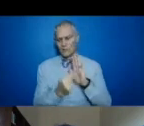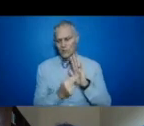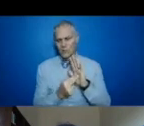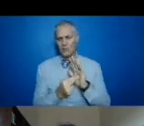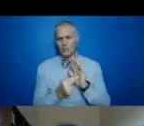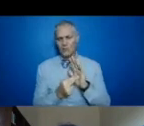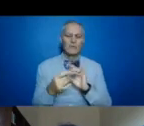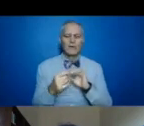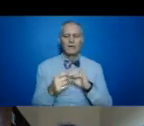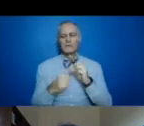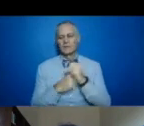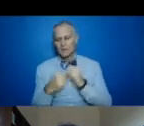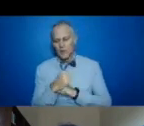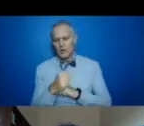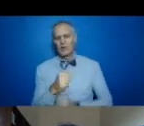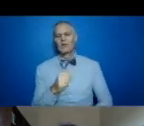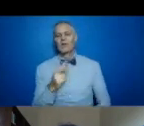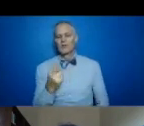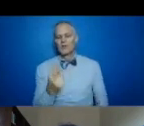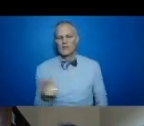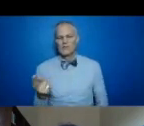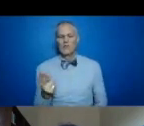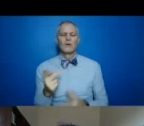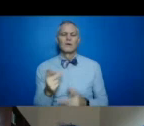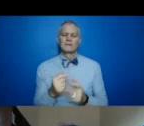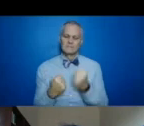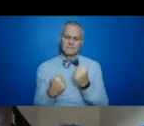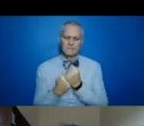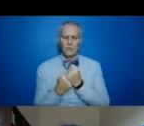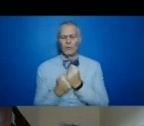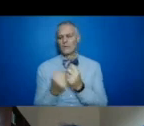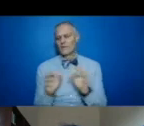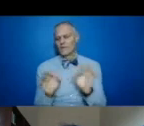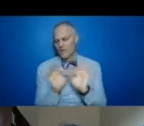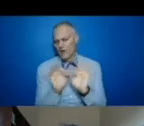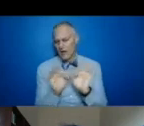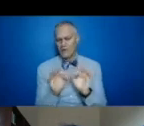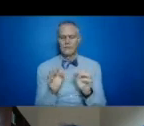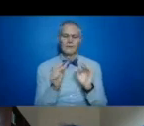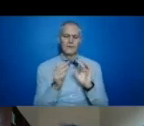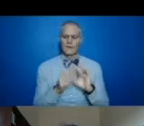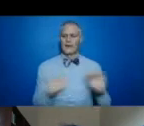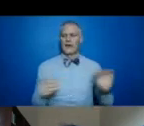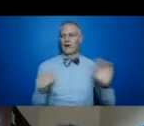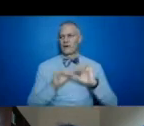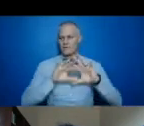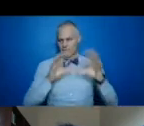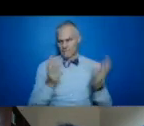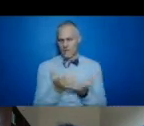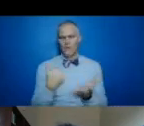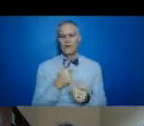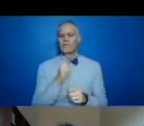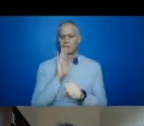the structures that affirm the values and the narrative that we ourselves have committed to.